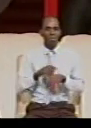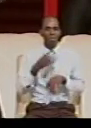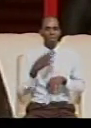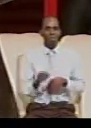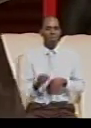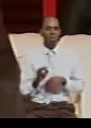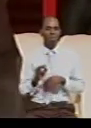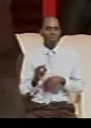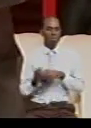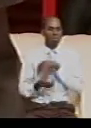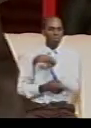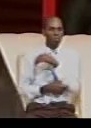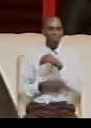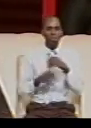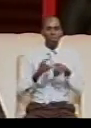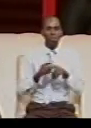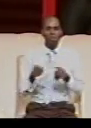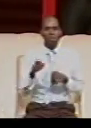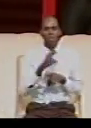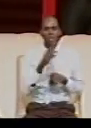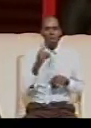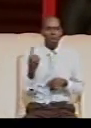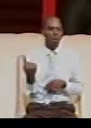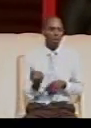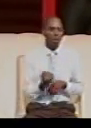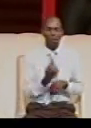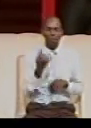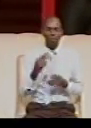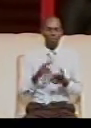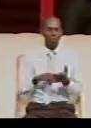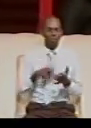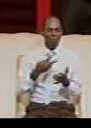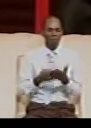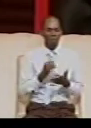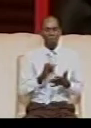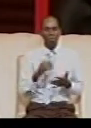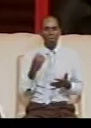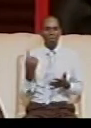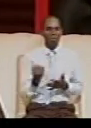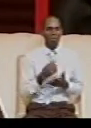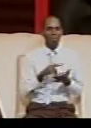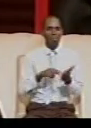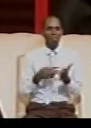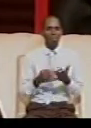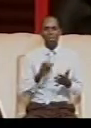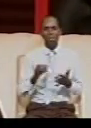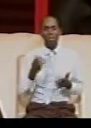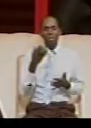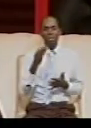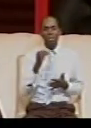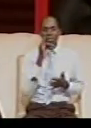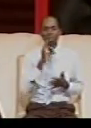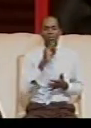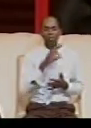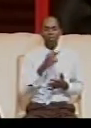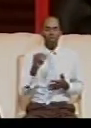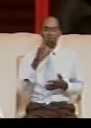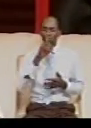they're always falling. There's no real salvation there.